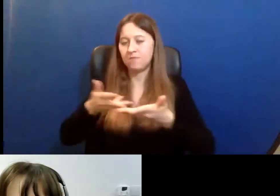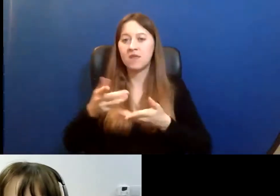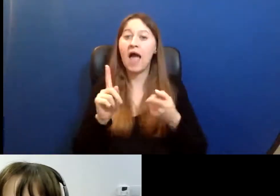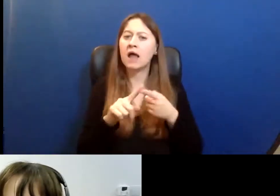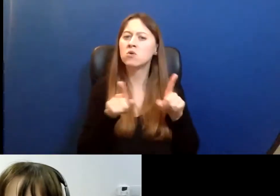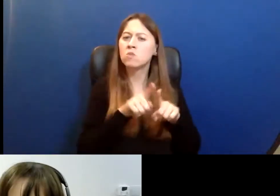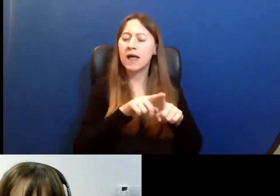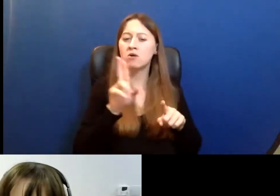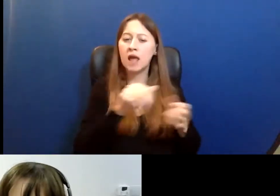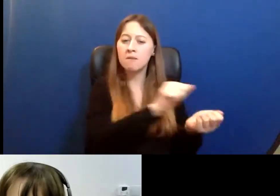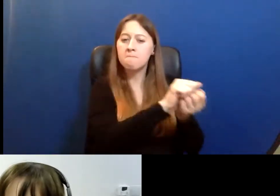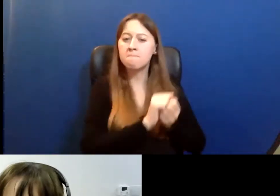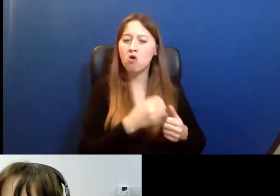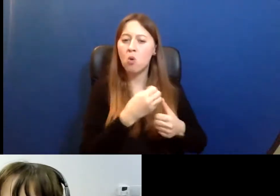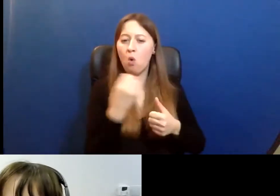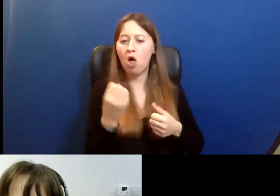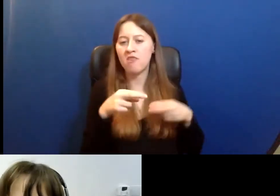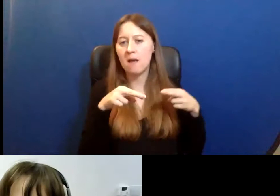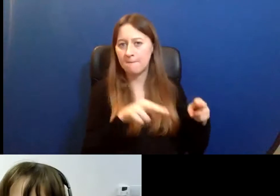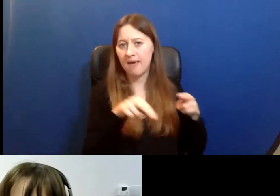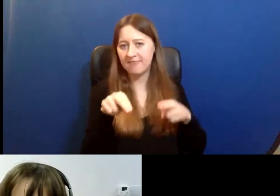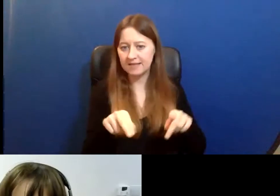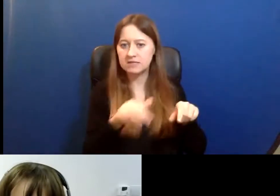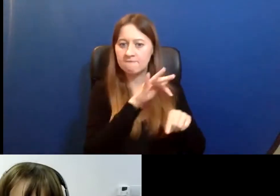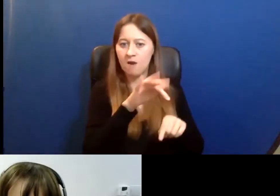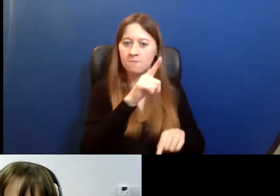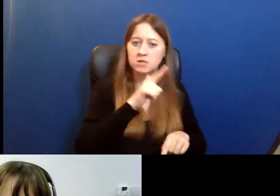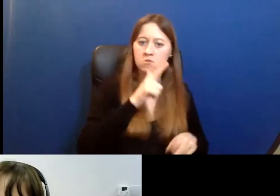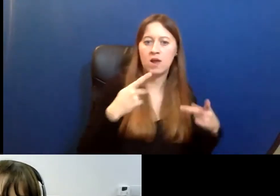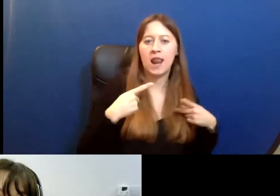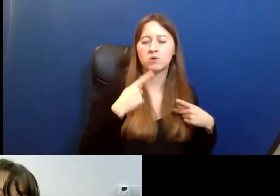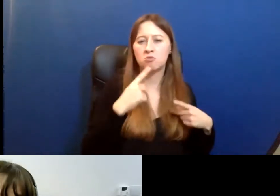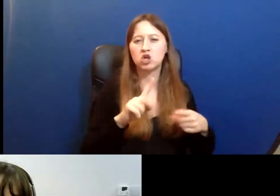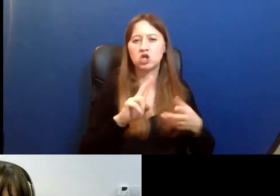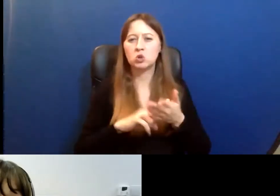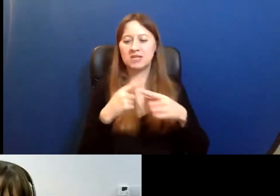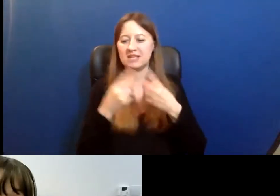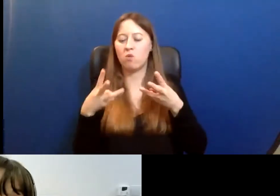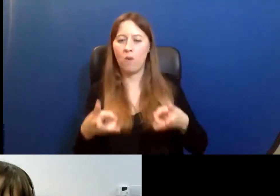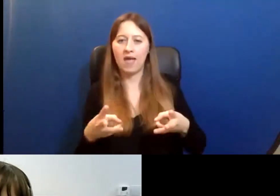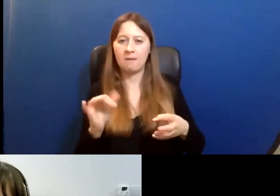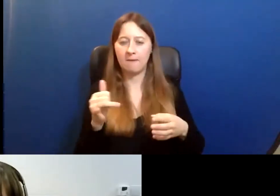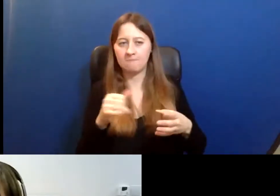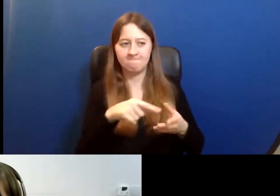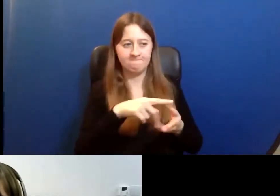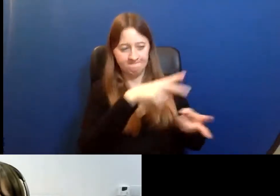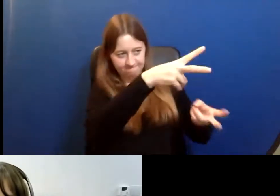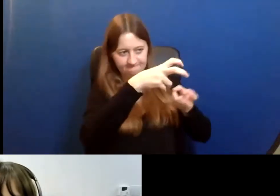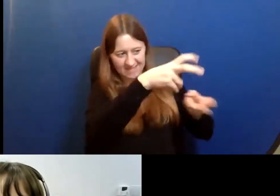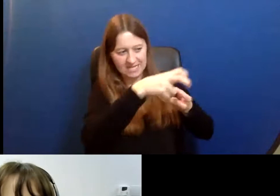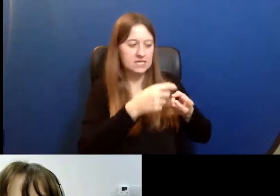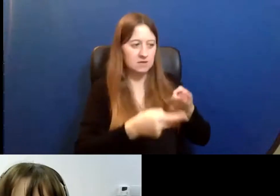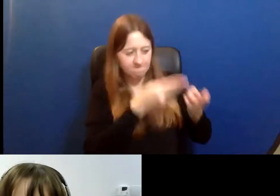language or in other sign languages, not using them in a way that maybe might be able to give you something that would be a valid